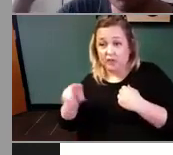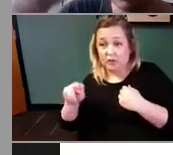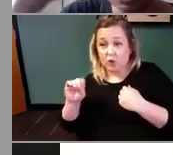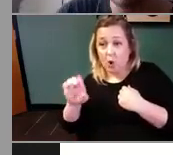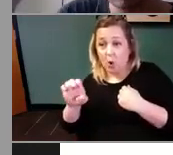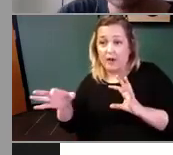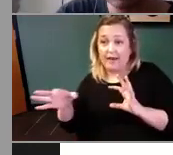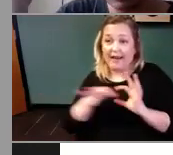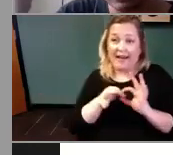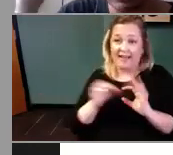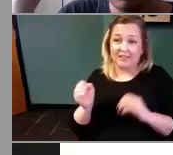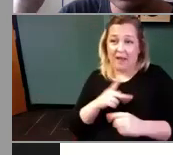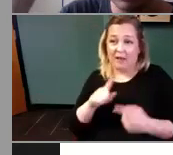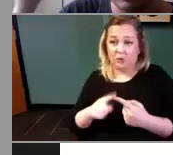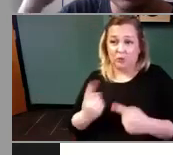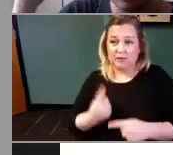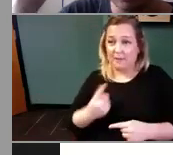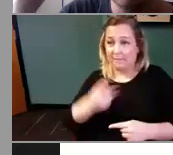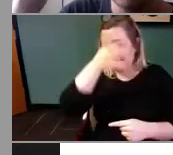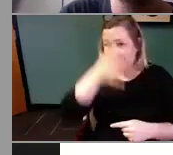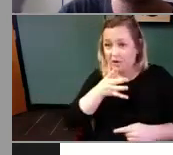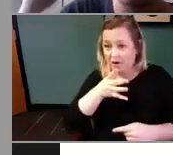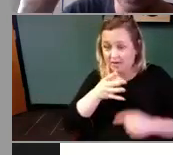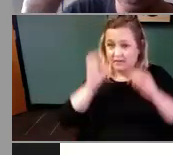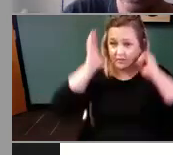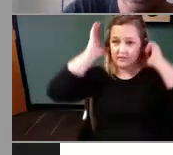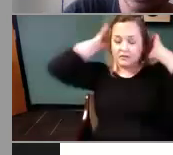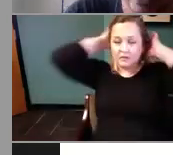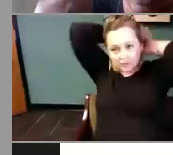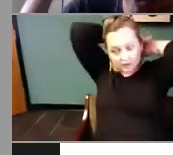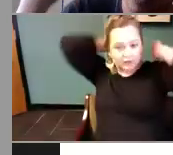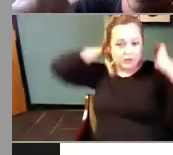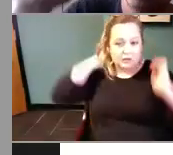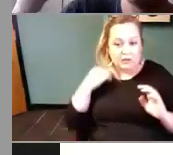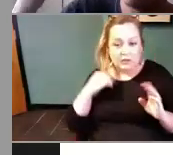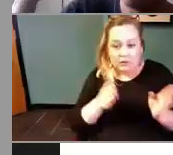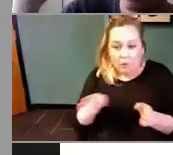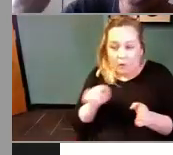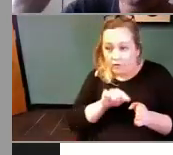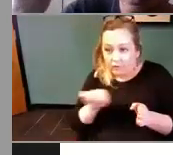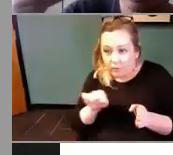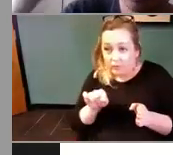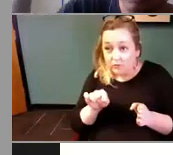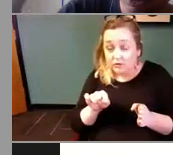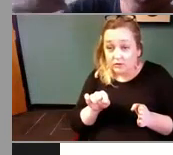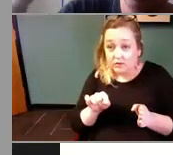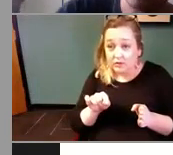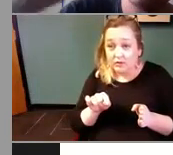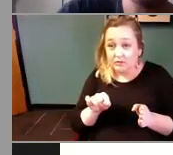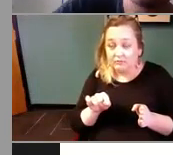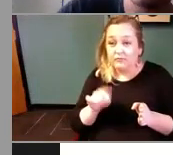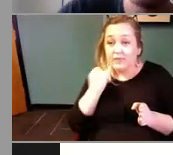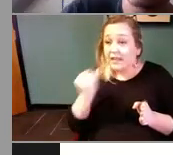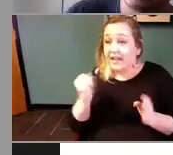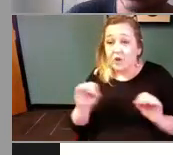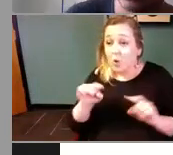the position of those numbers or that order of those would be hurt. Otherwise, you can always, if there is no cycle, you can